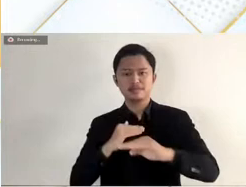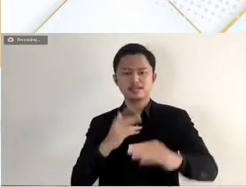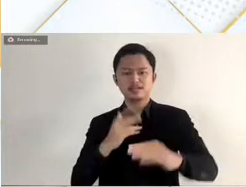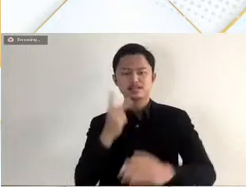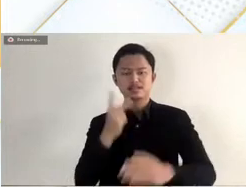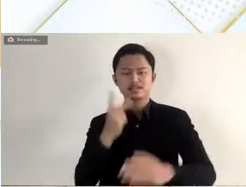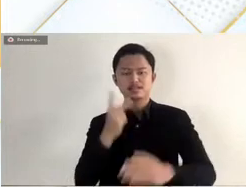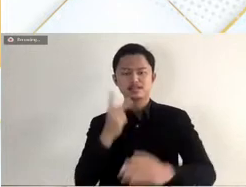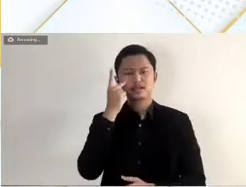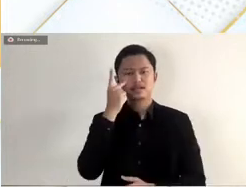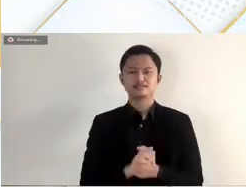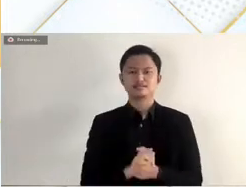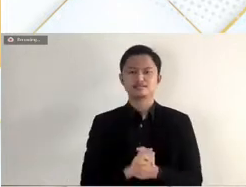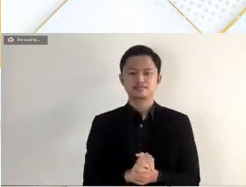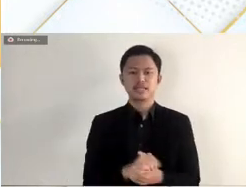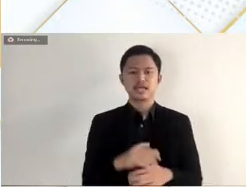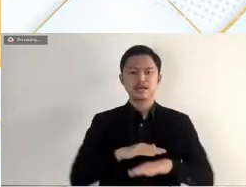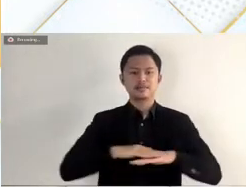Peacekeepers from many